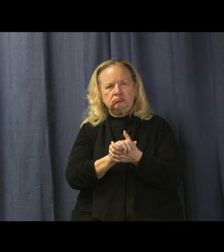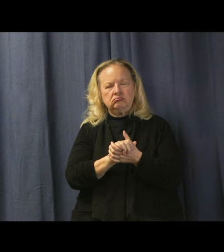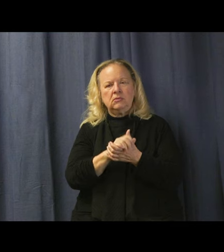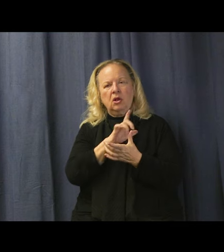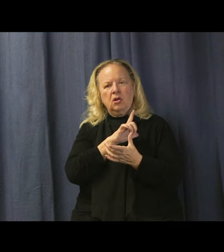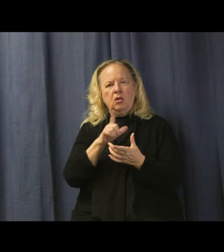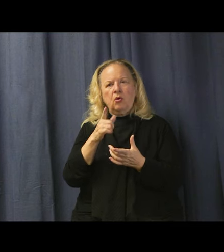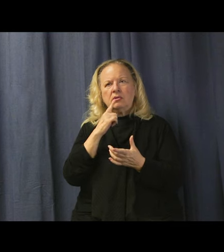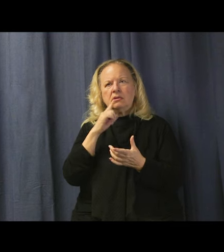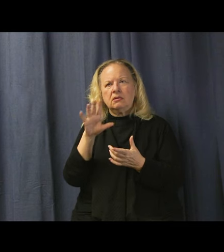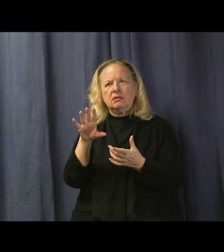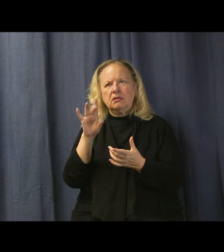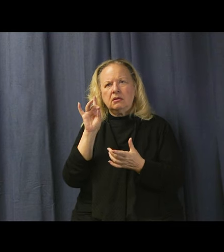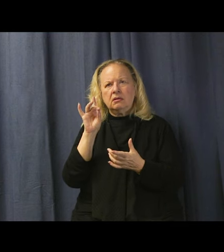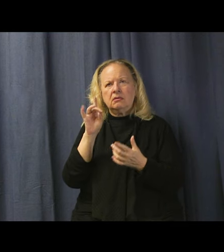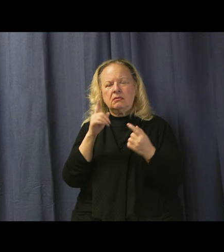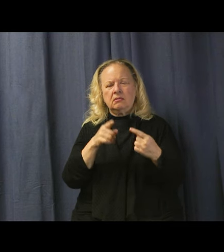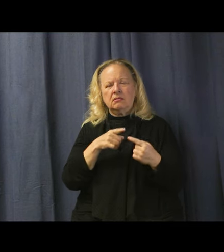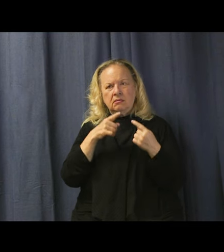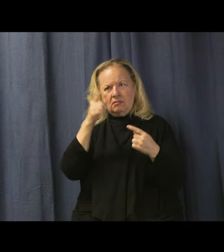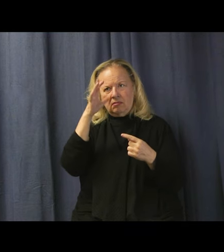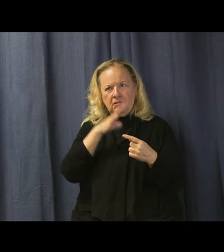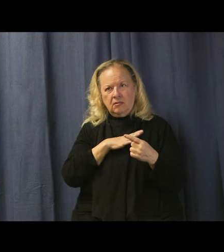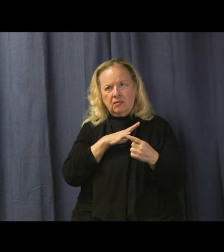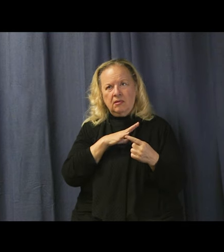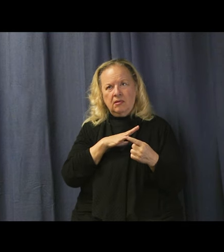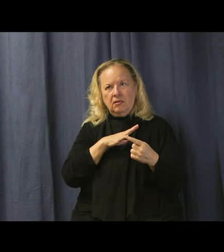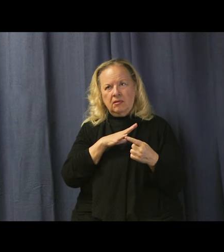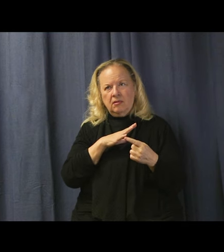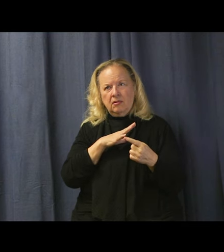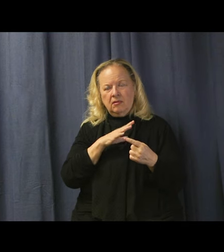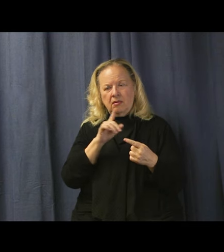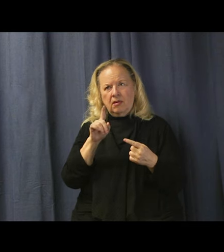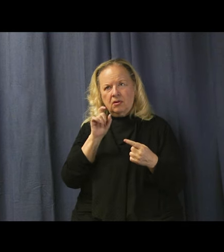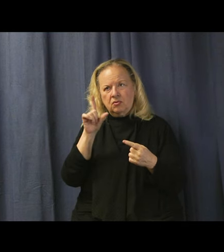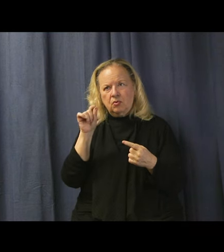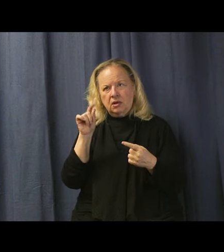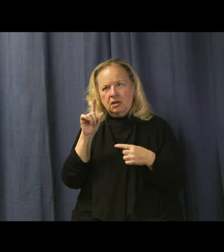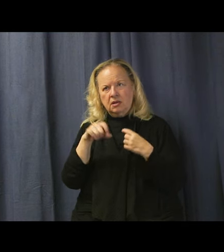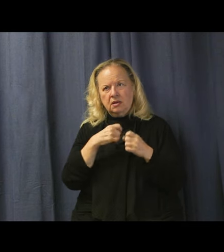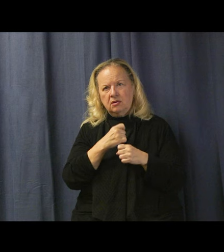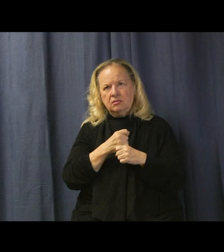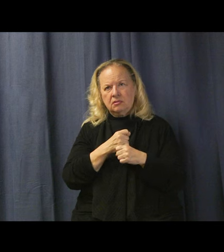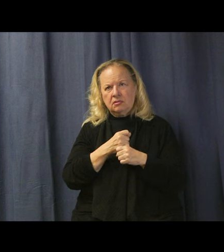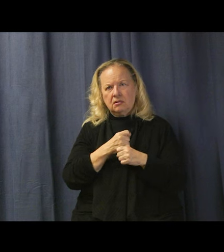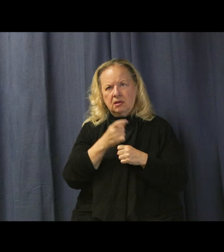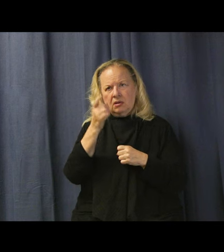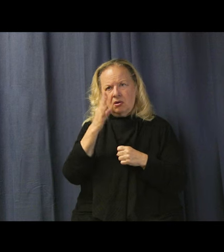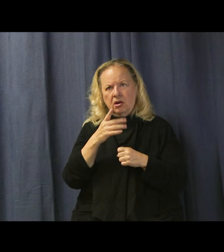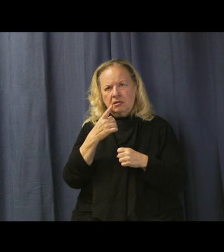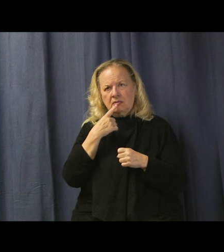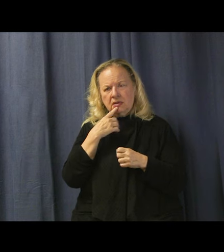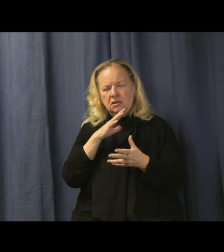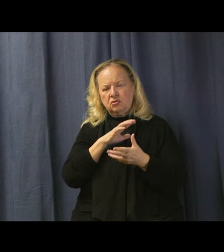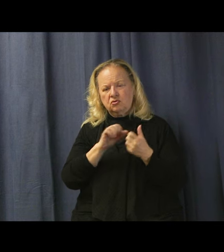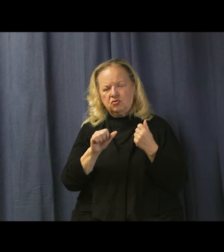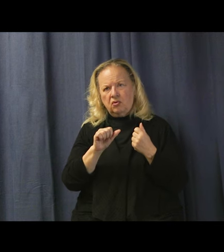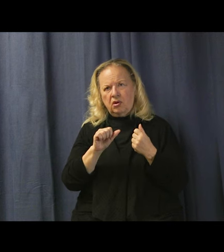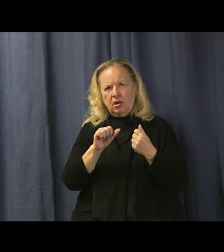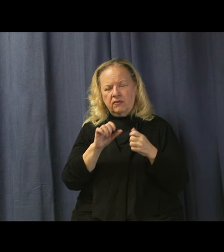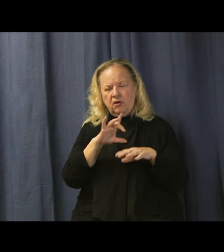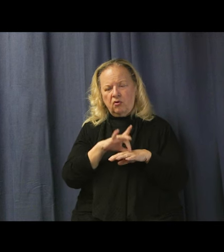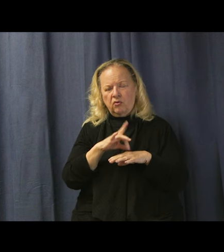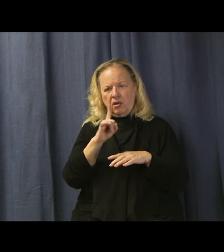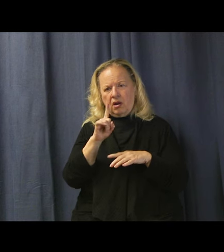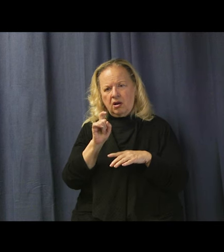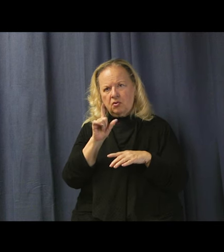Lord said, my spirit will not always strive with man. He's still flesh, yet his days will be 120 years. That means God said, I'm going to destroy the earth in 120 years.